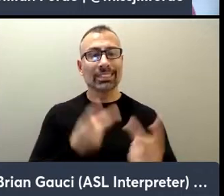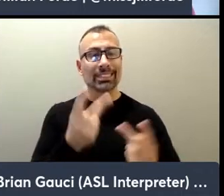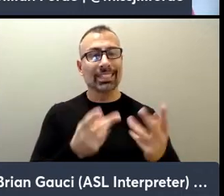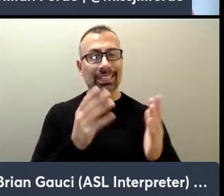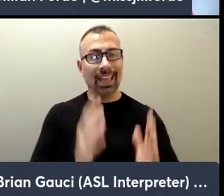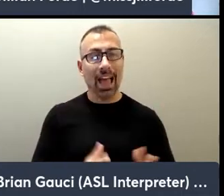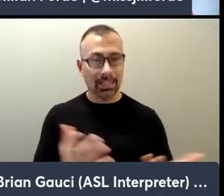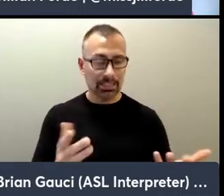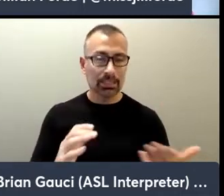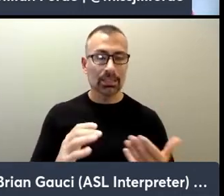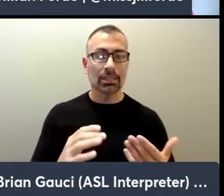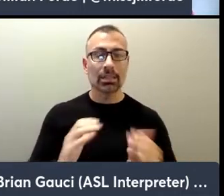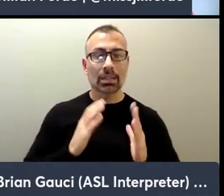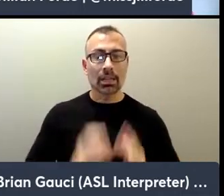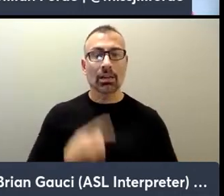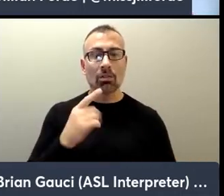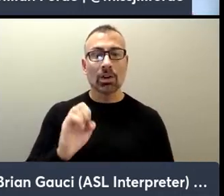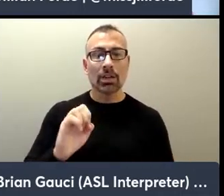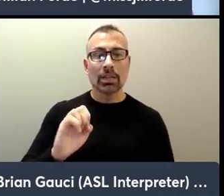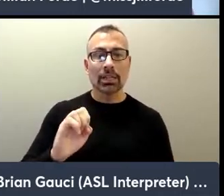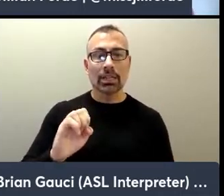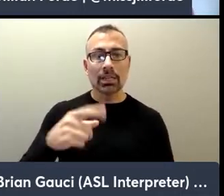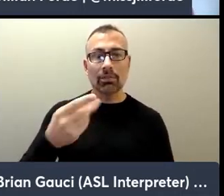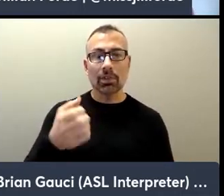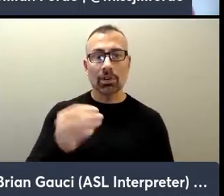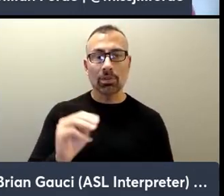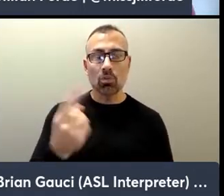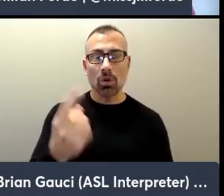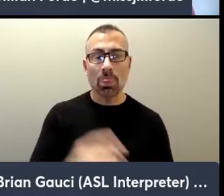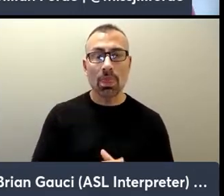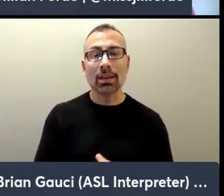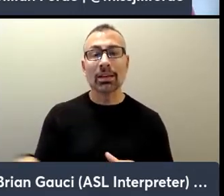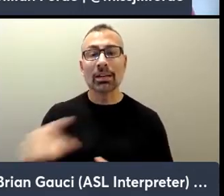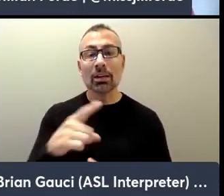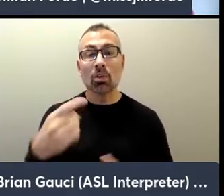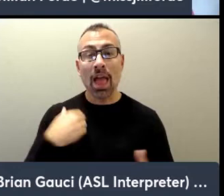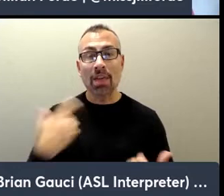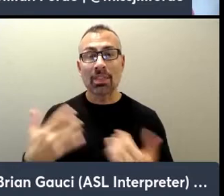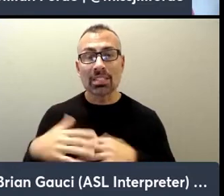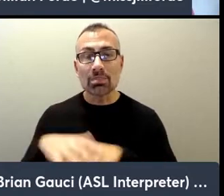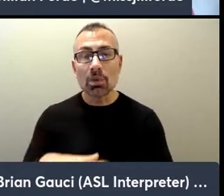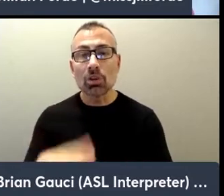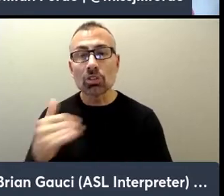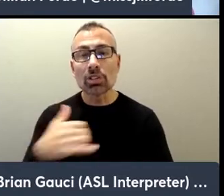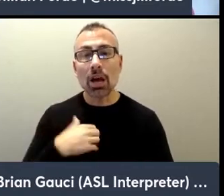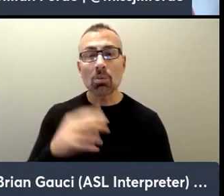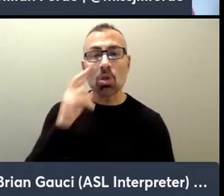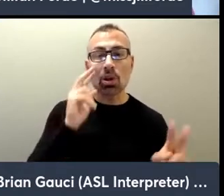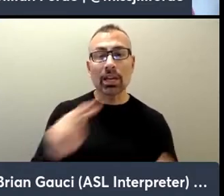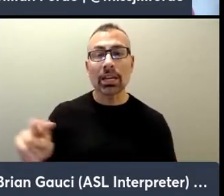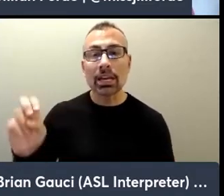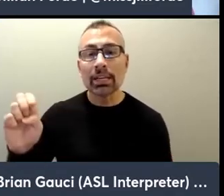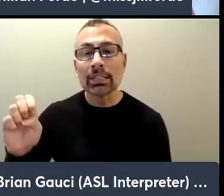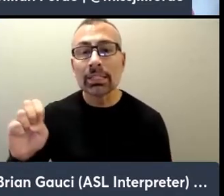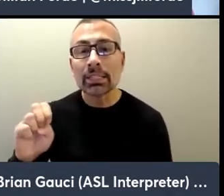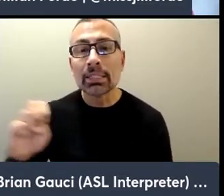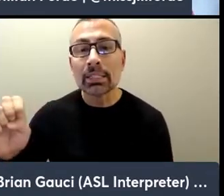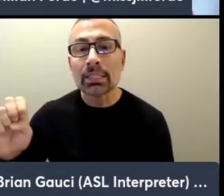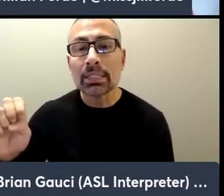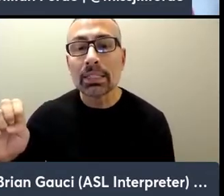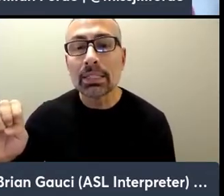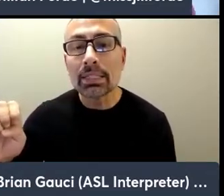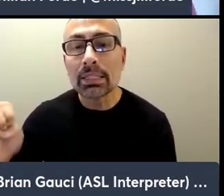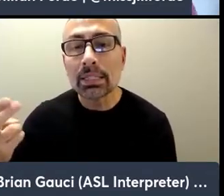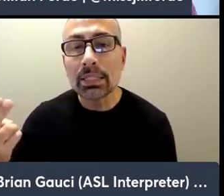back on the 14th and 15th, and we're past that. And so now we have to think about ETH2 and our Lighthouse client and how we're going to connect